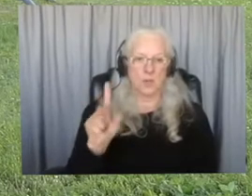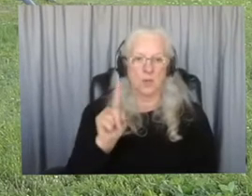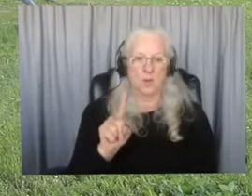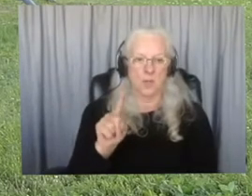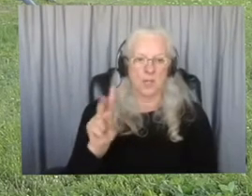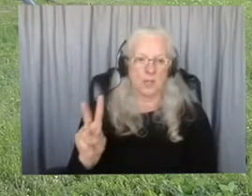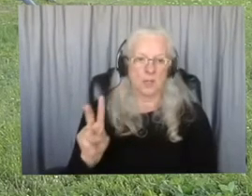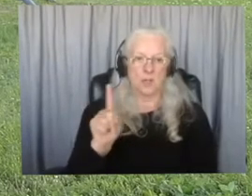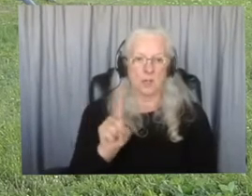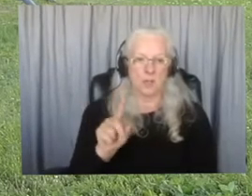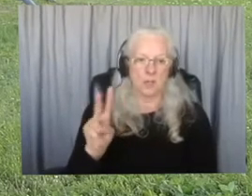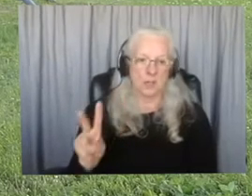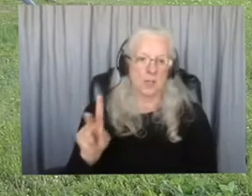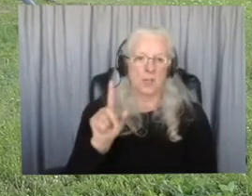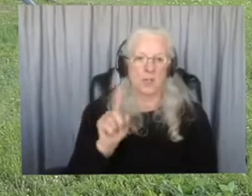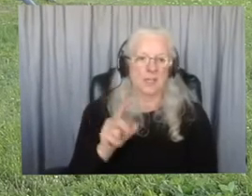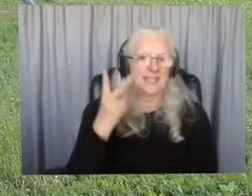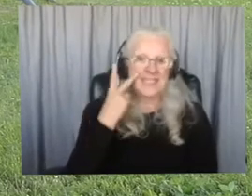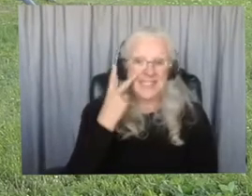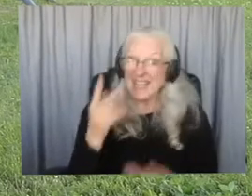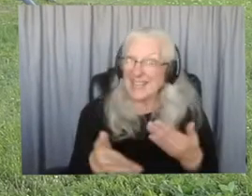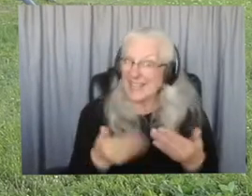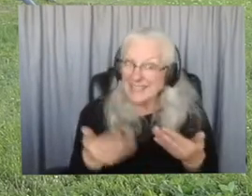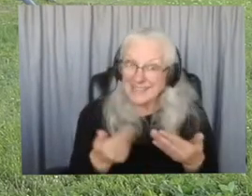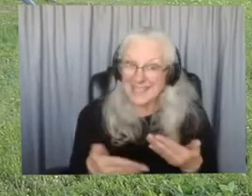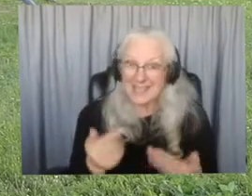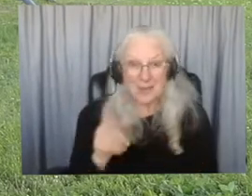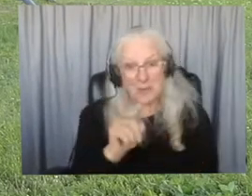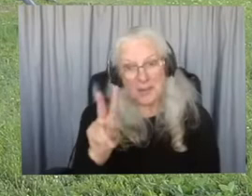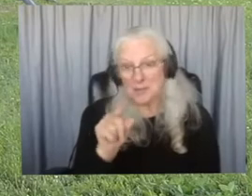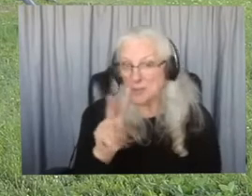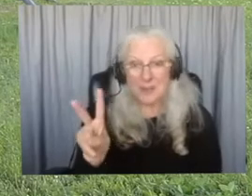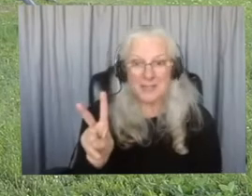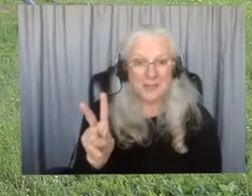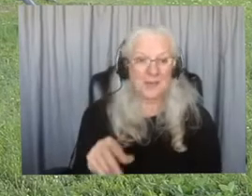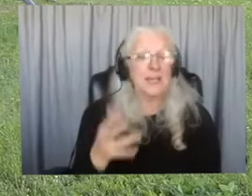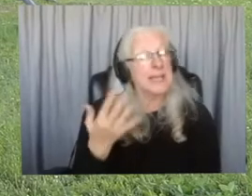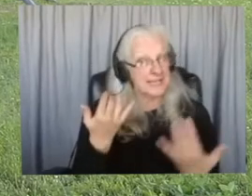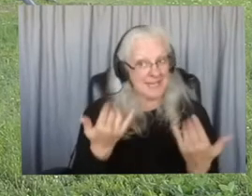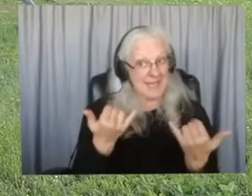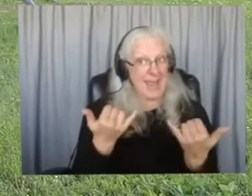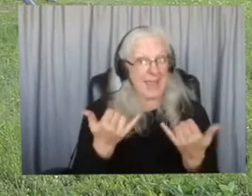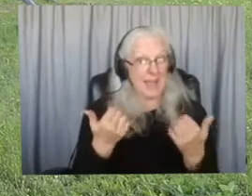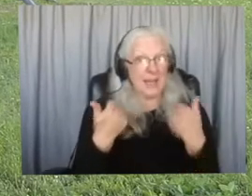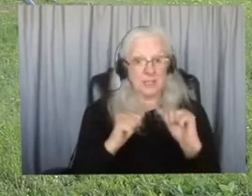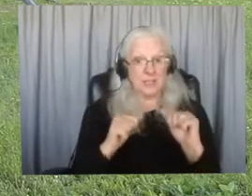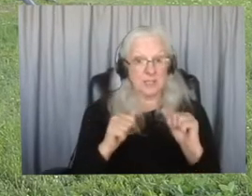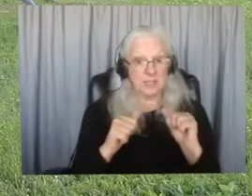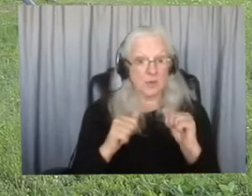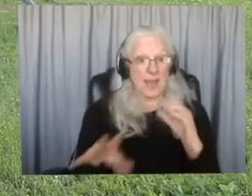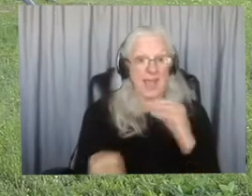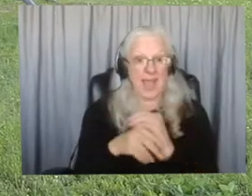See, this is pretty easy. One, two, one, two. Now, let's try to add a hop. One, two, one,